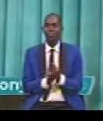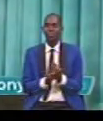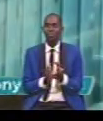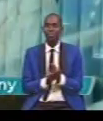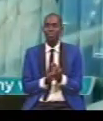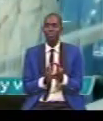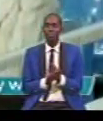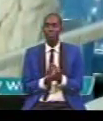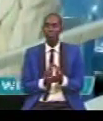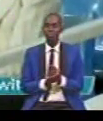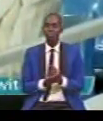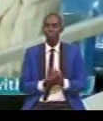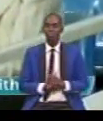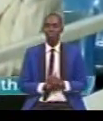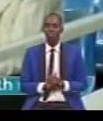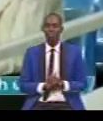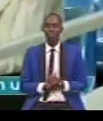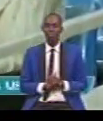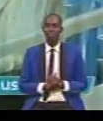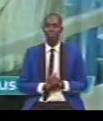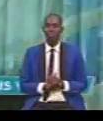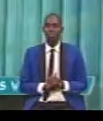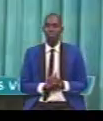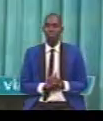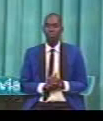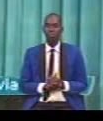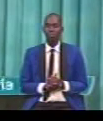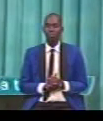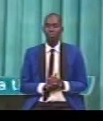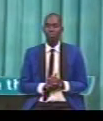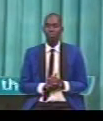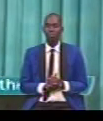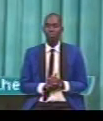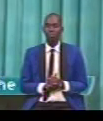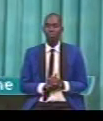Now, quickly. Let's just hold on. Let's hear the interpretation.